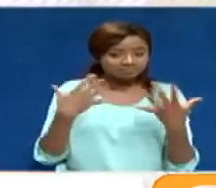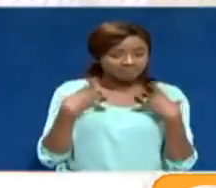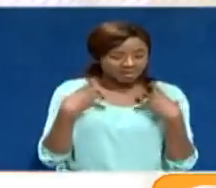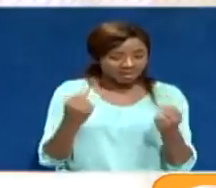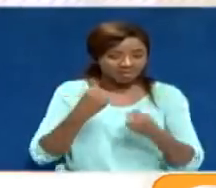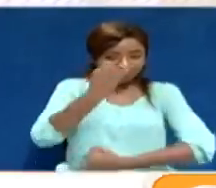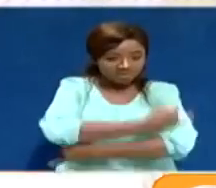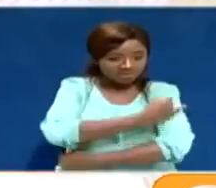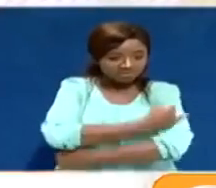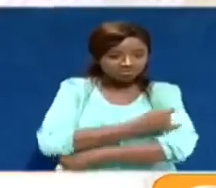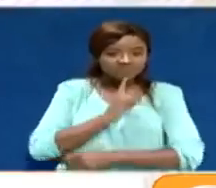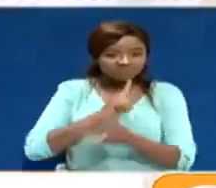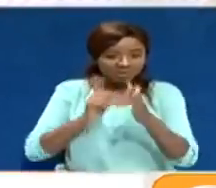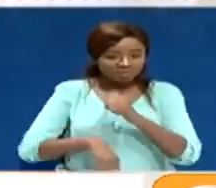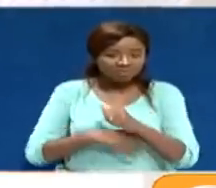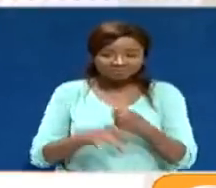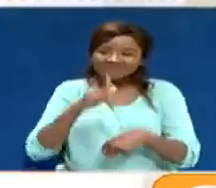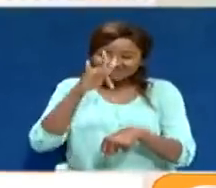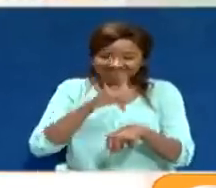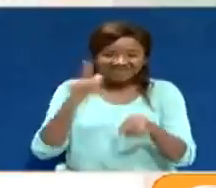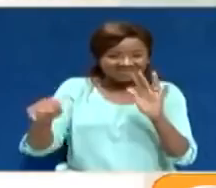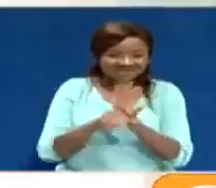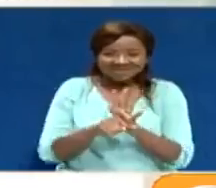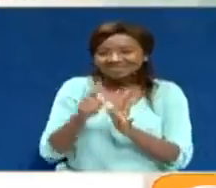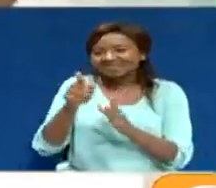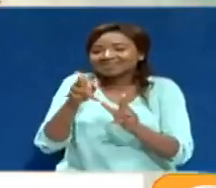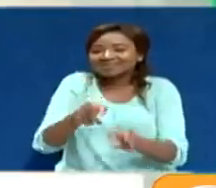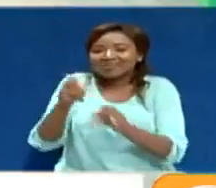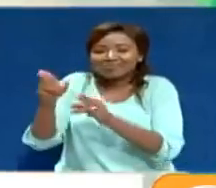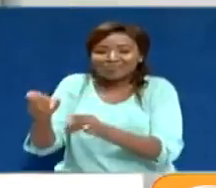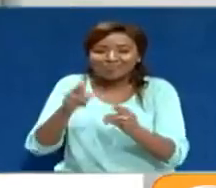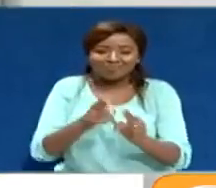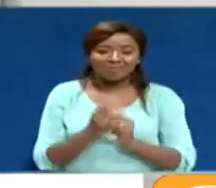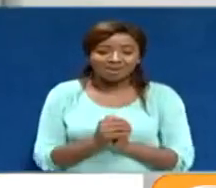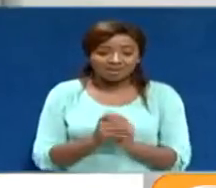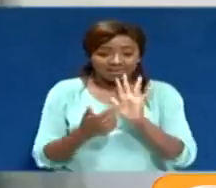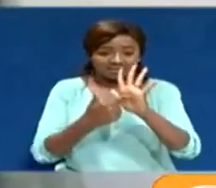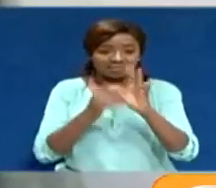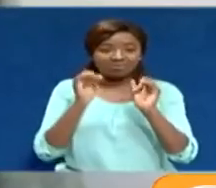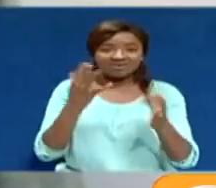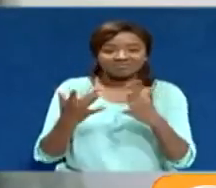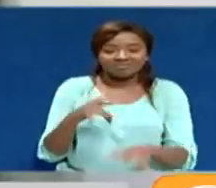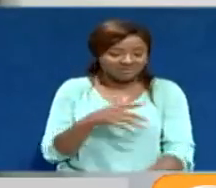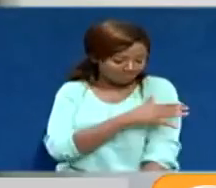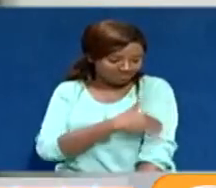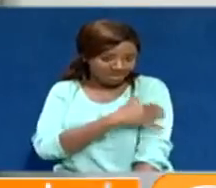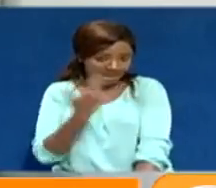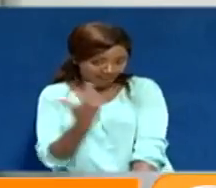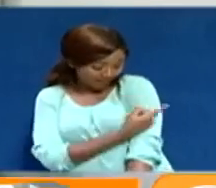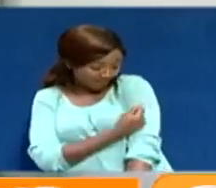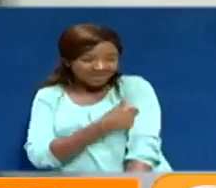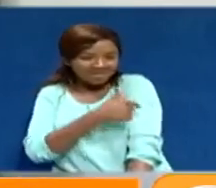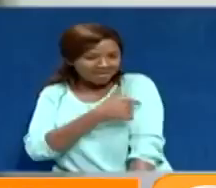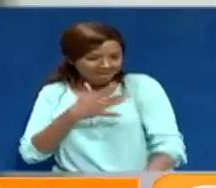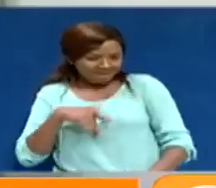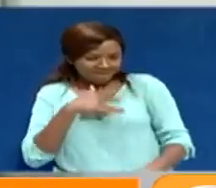institution says the side effects are not out of the ordinary. The reaction that we get, whether it is pain in the area of injection, whether it